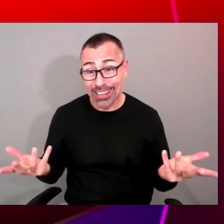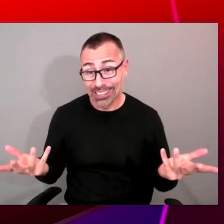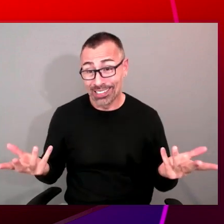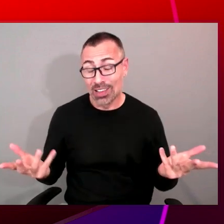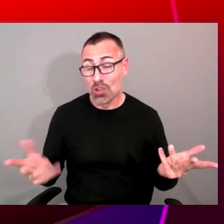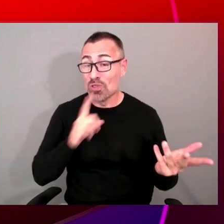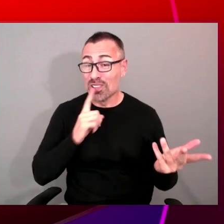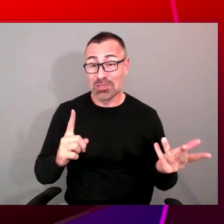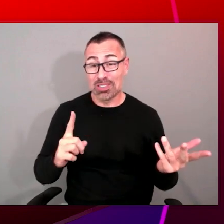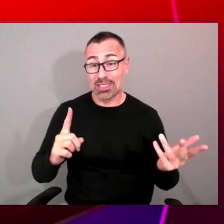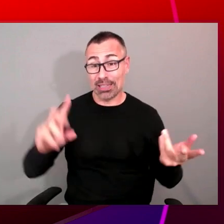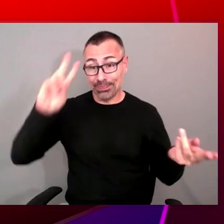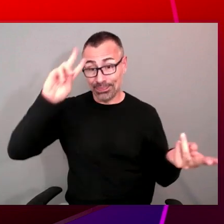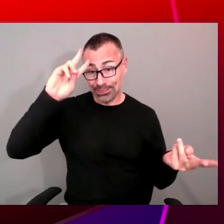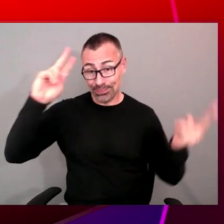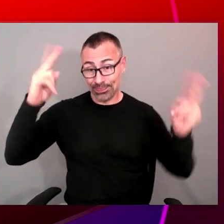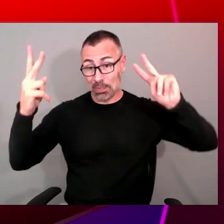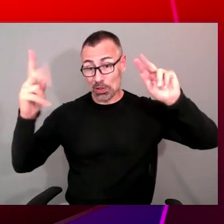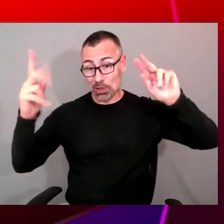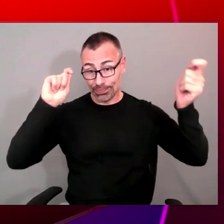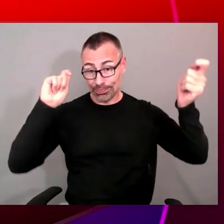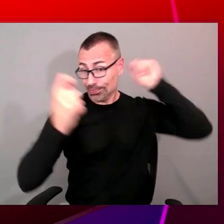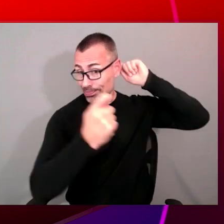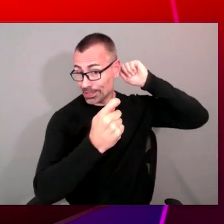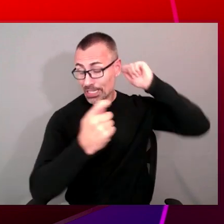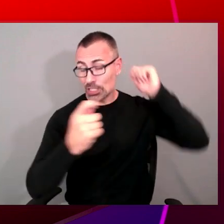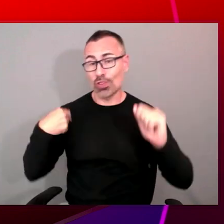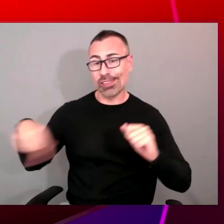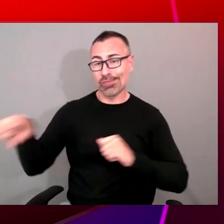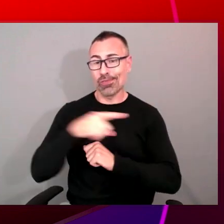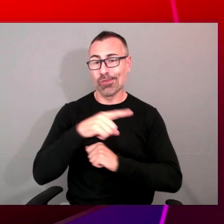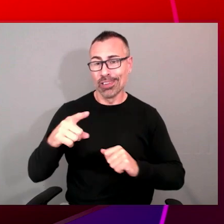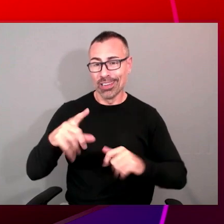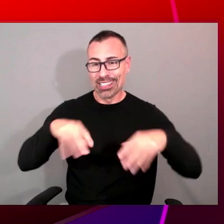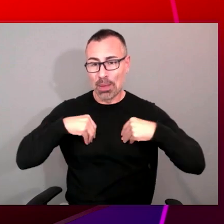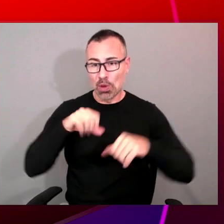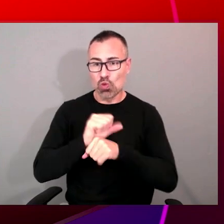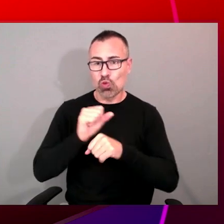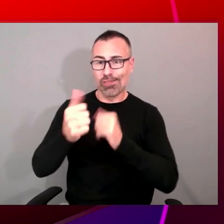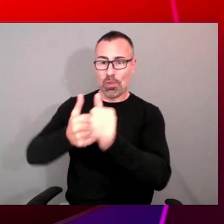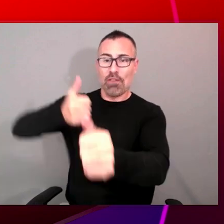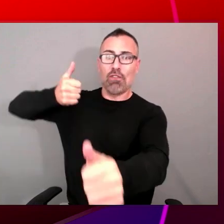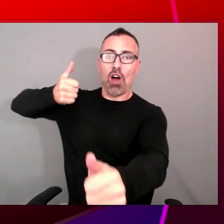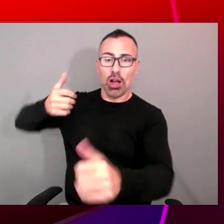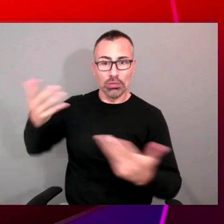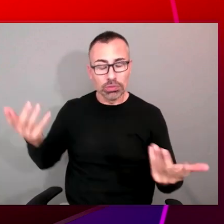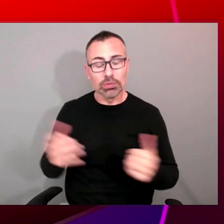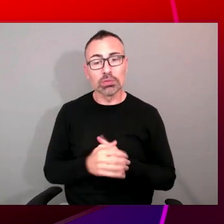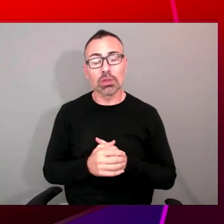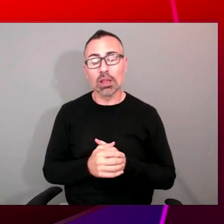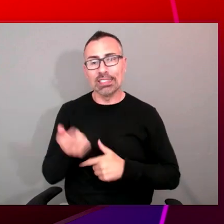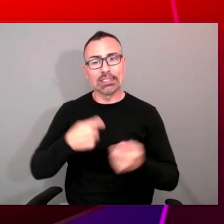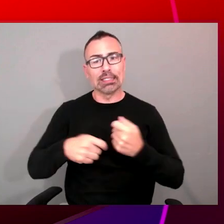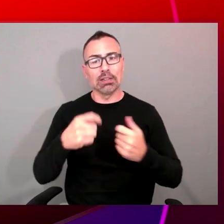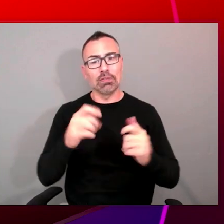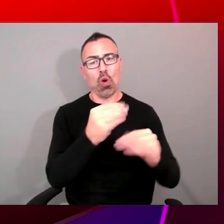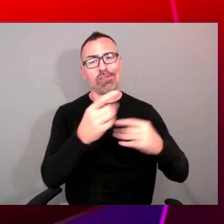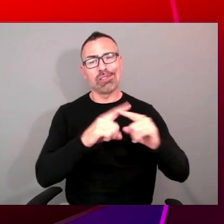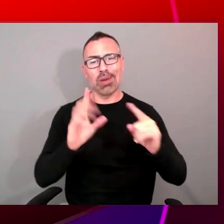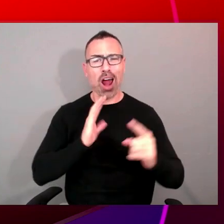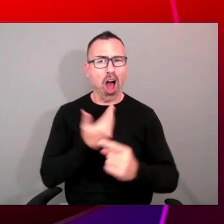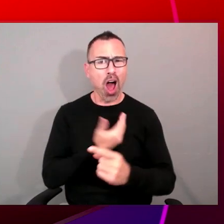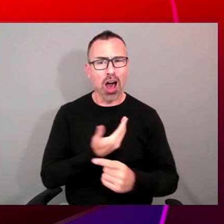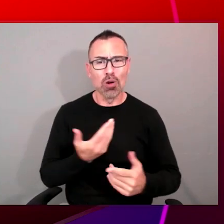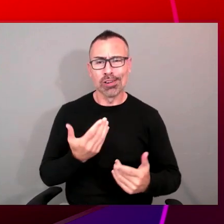mental shift to get to the place where we're used to working from afar versus in an office. But we had accessibility to all of our media, all of our